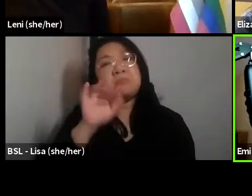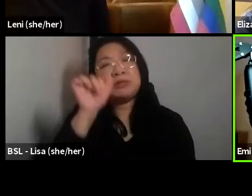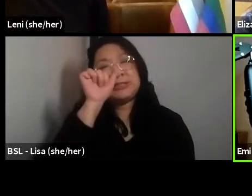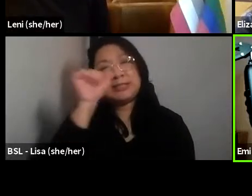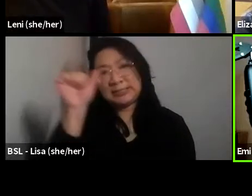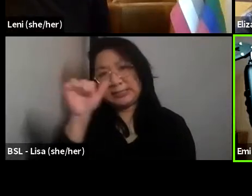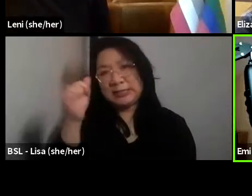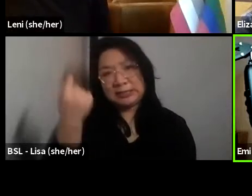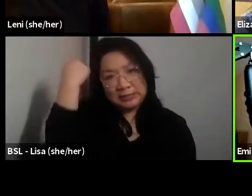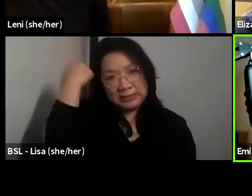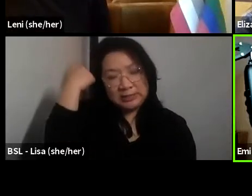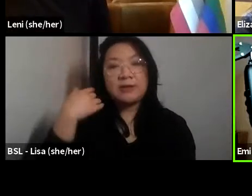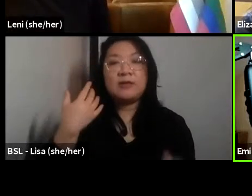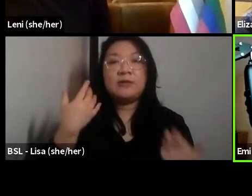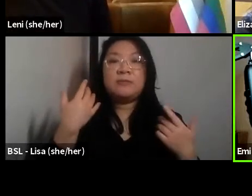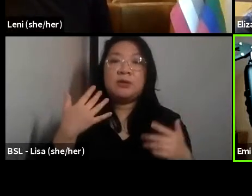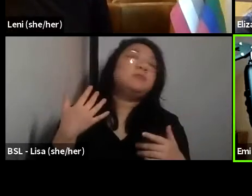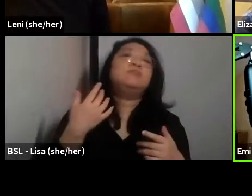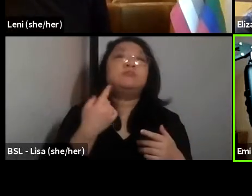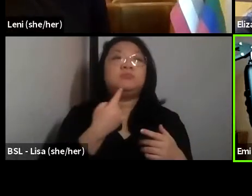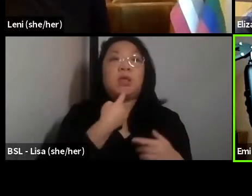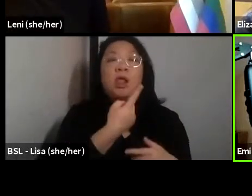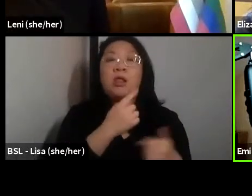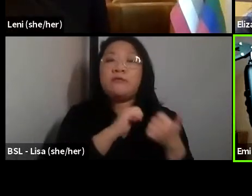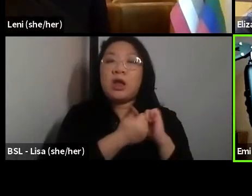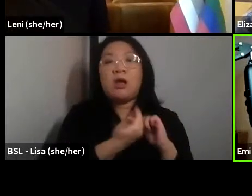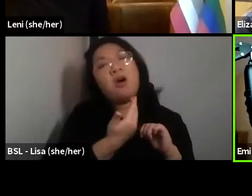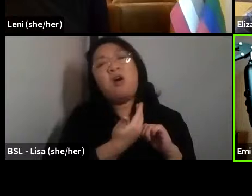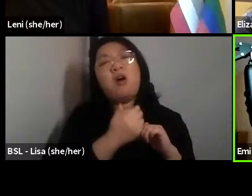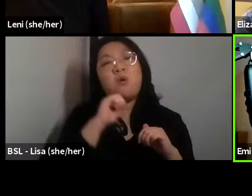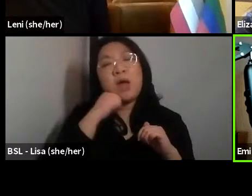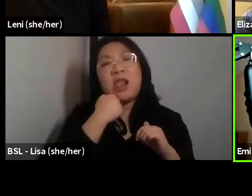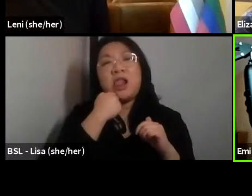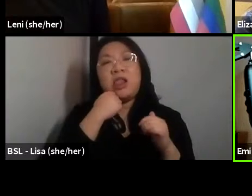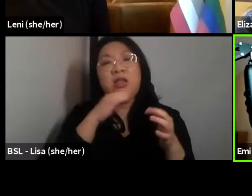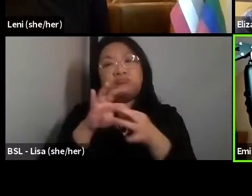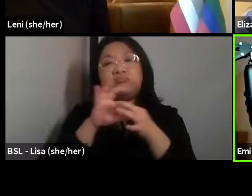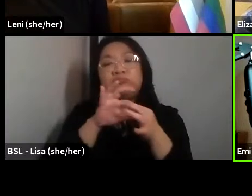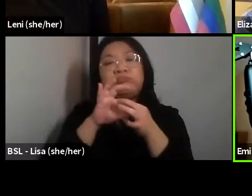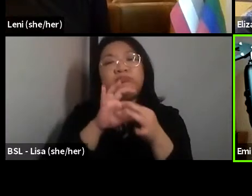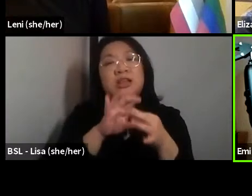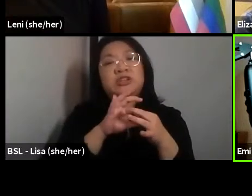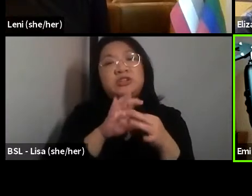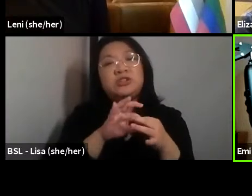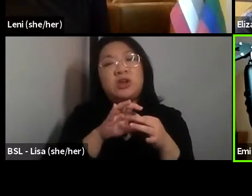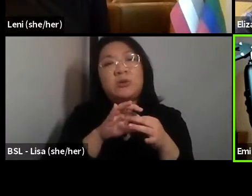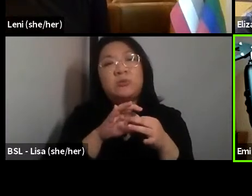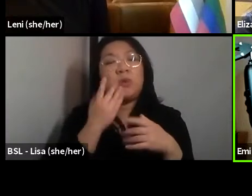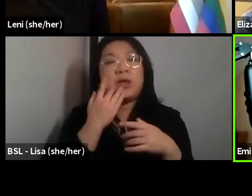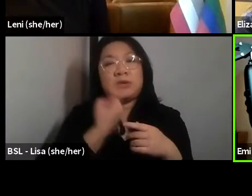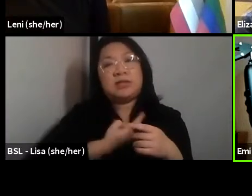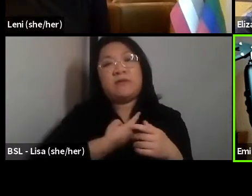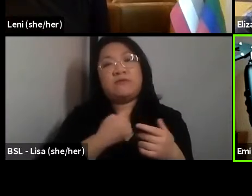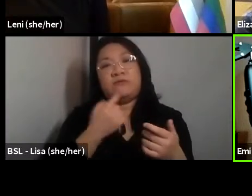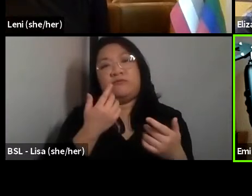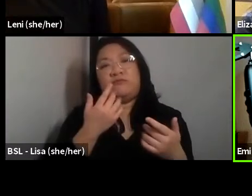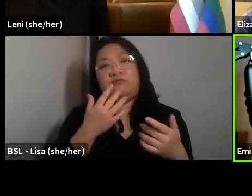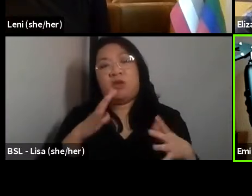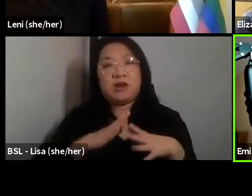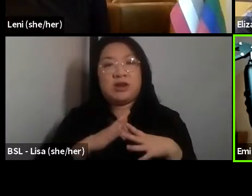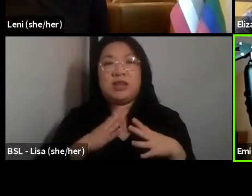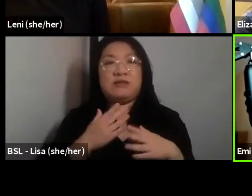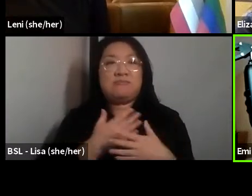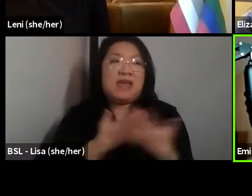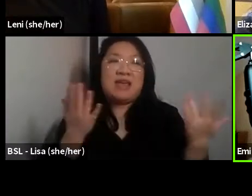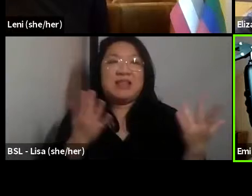And I was kind of saying to my friends, I was like, oh, you know, I'll find a relationship, like, when I'm ready, whether that's like guys, girls,